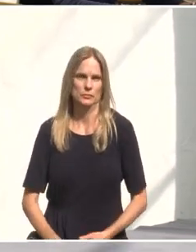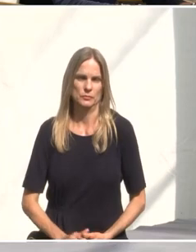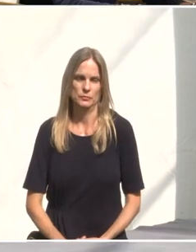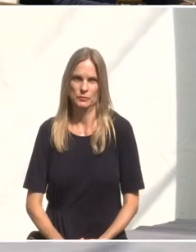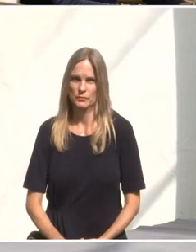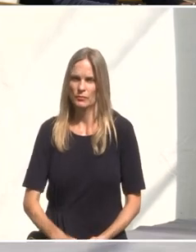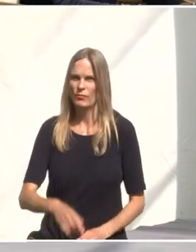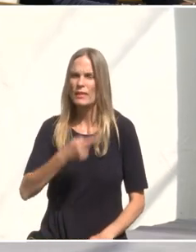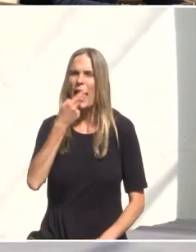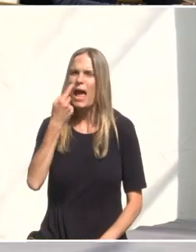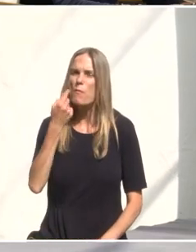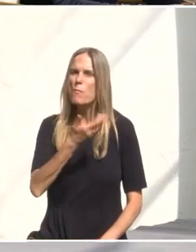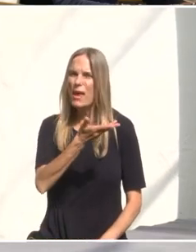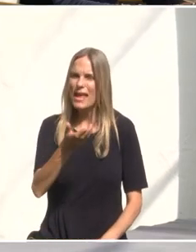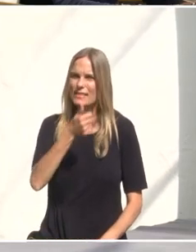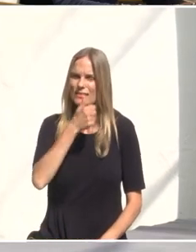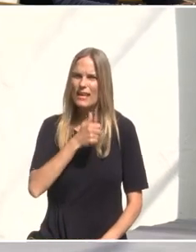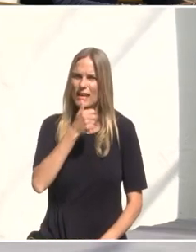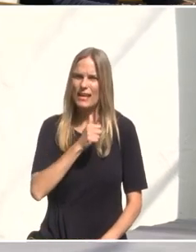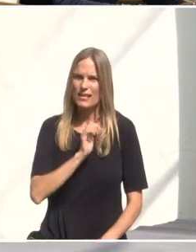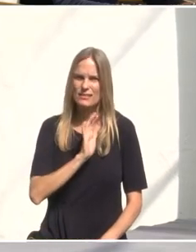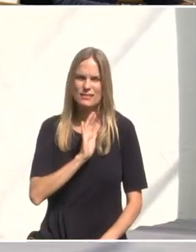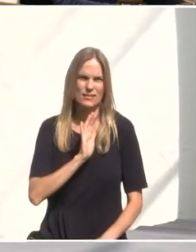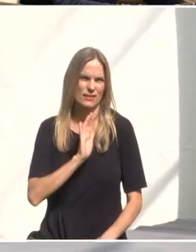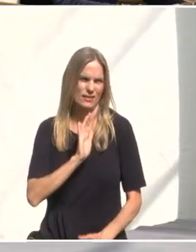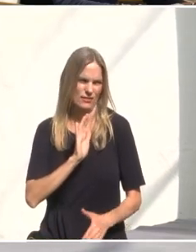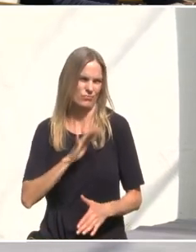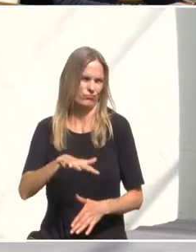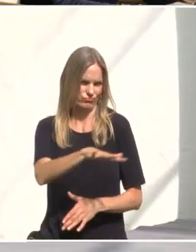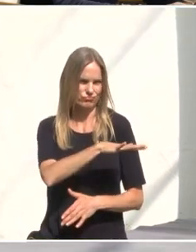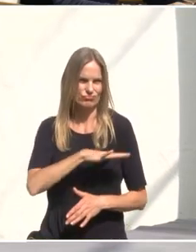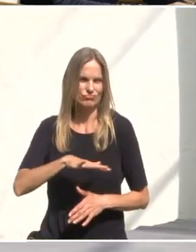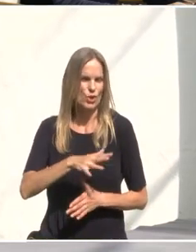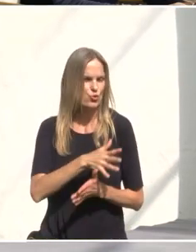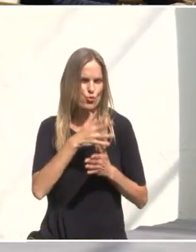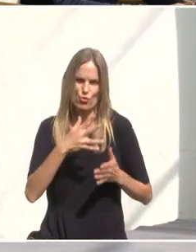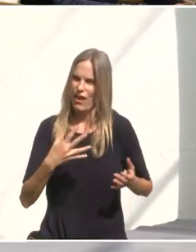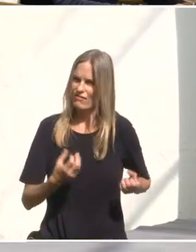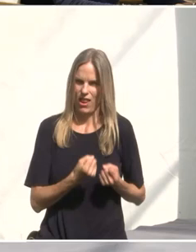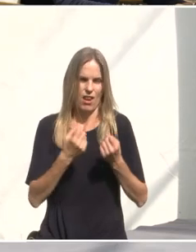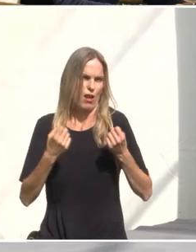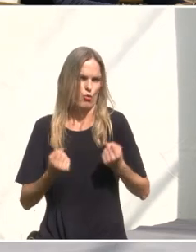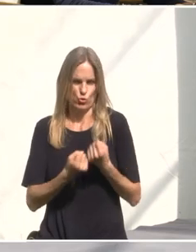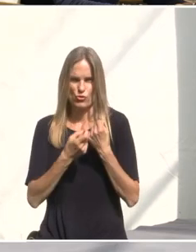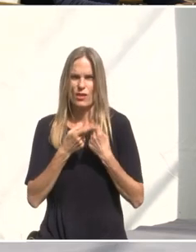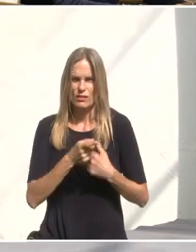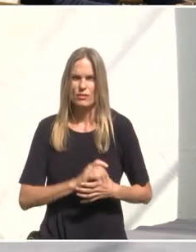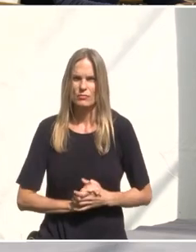For men, mental health in Estonia, yes, obviously there's huge challenges. I mean, if we look